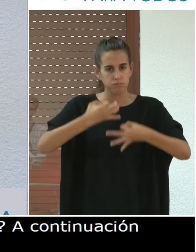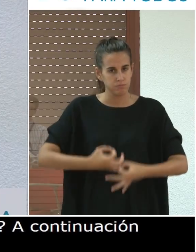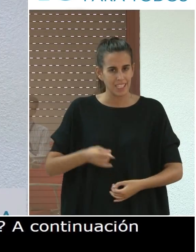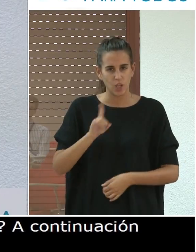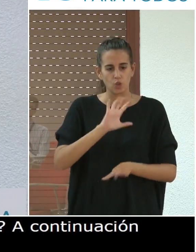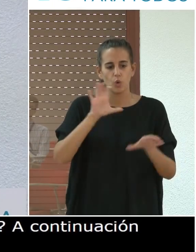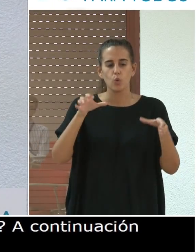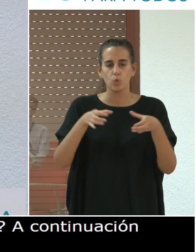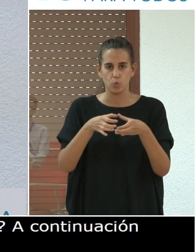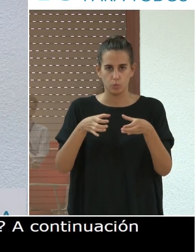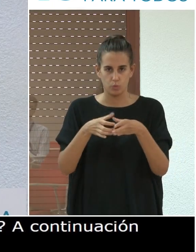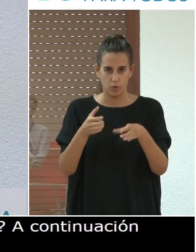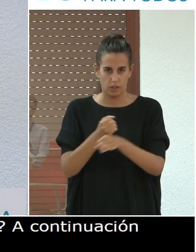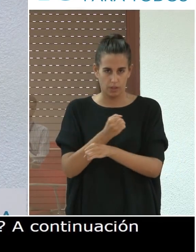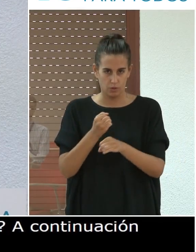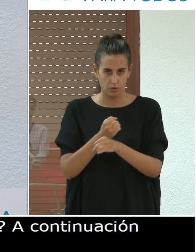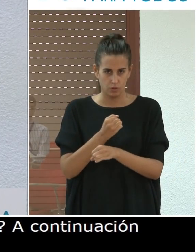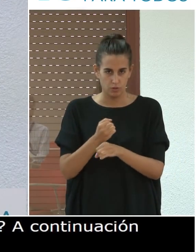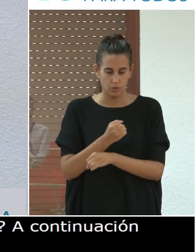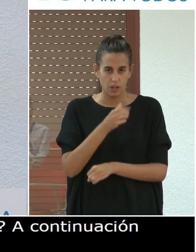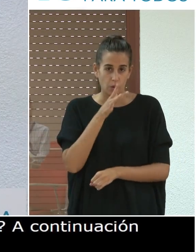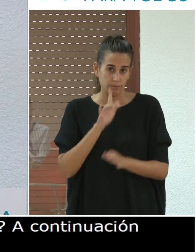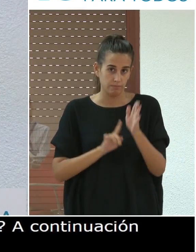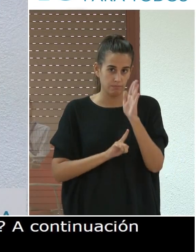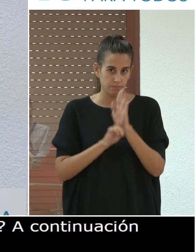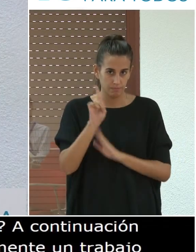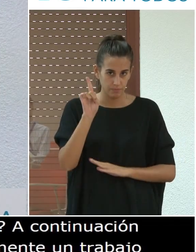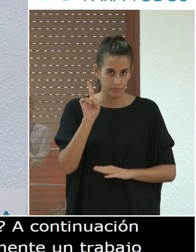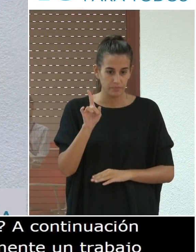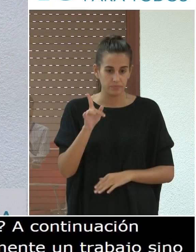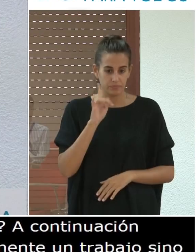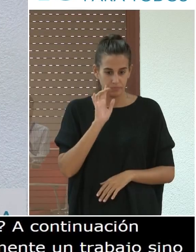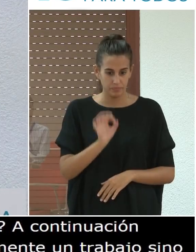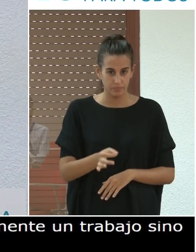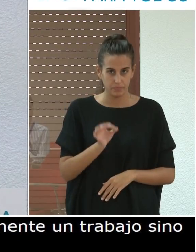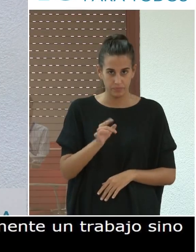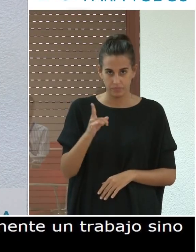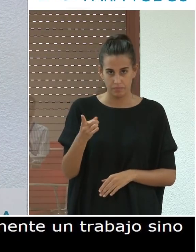who will give us a presentation about a working group